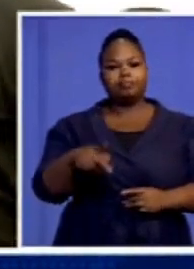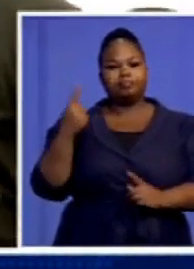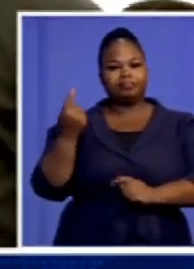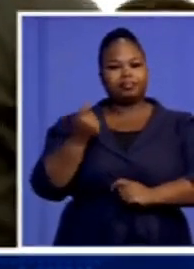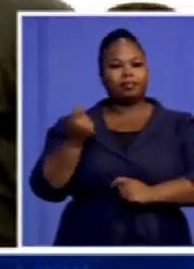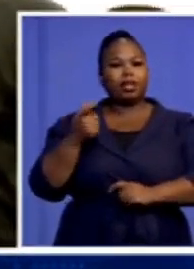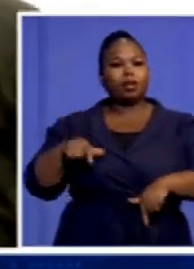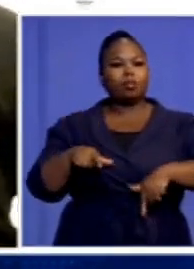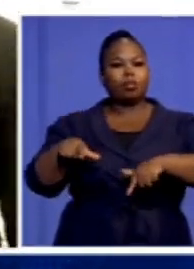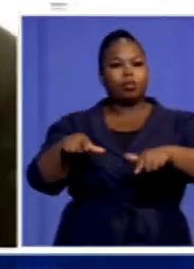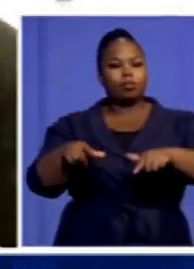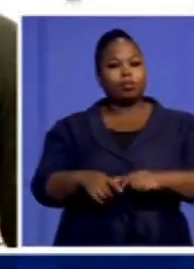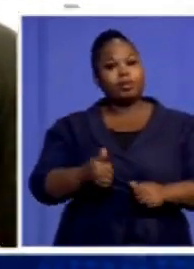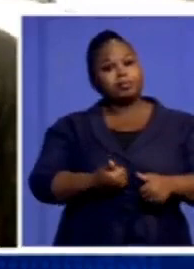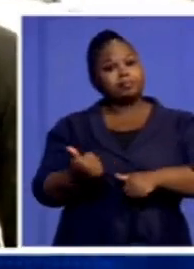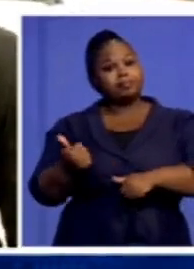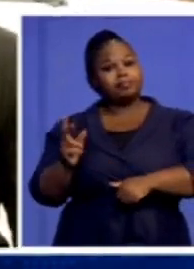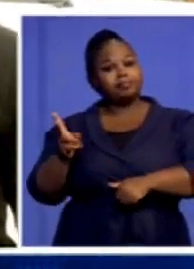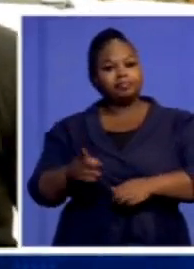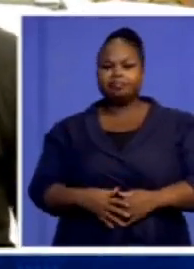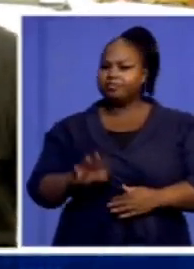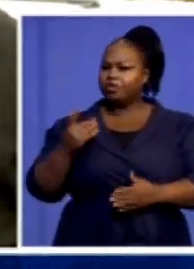again. Katlego, what's the latest where you are?